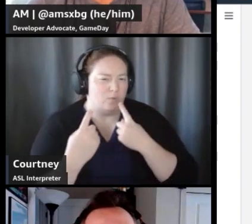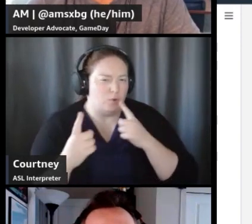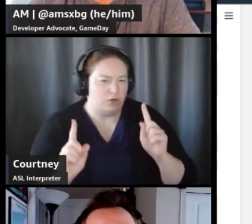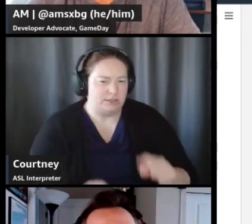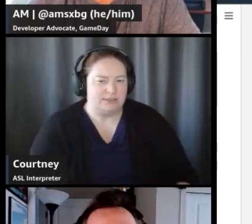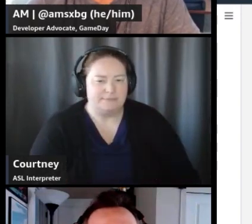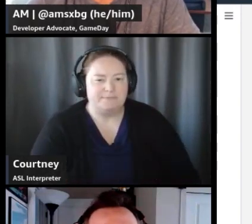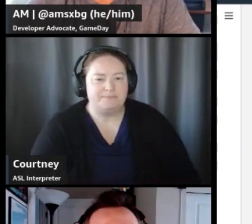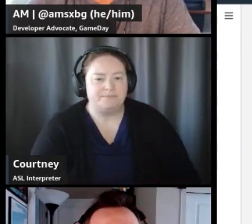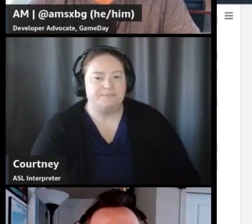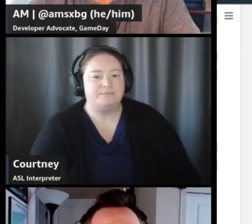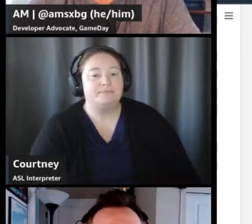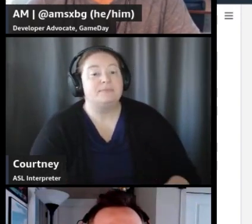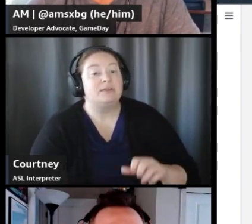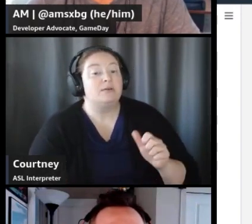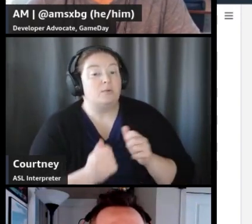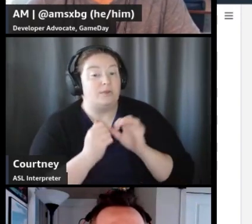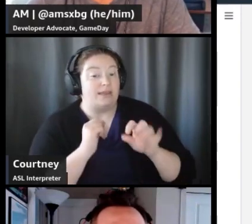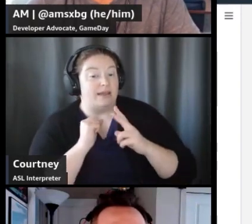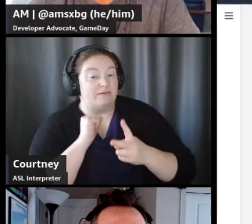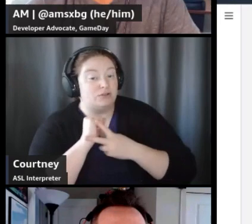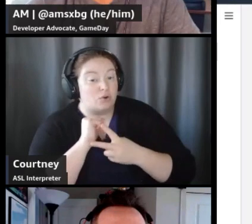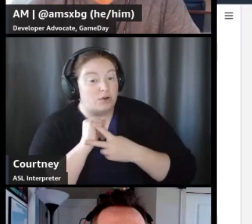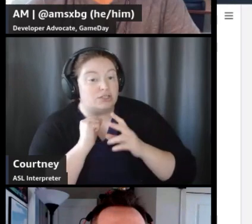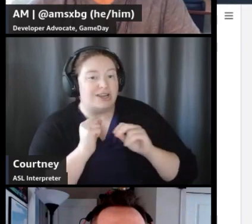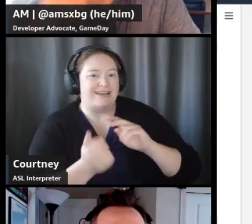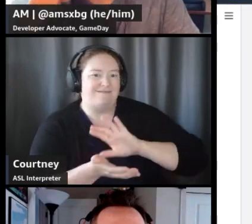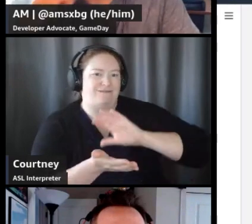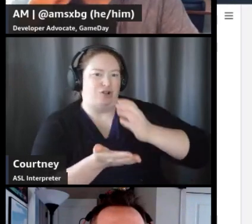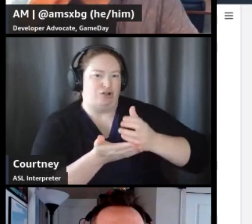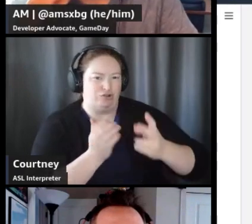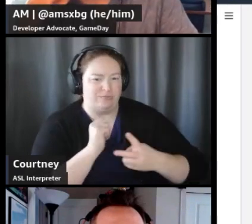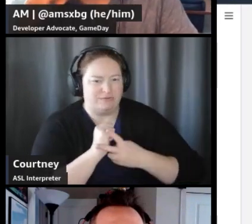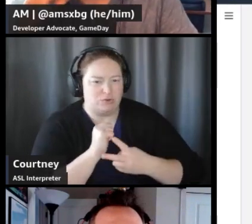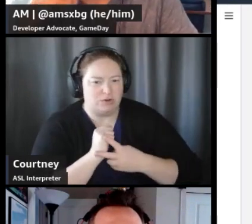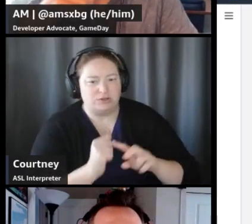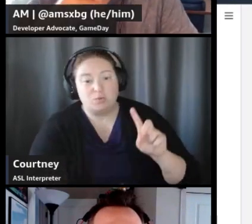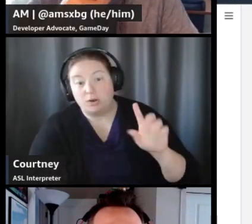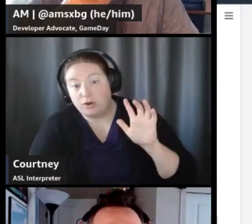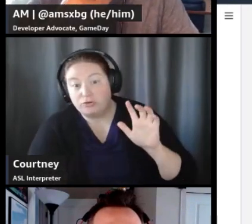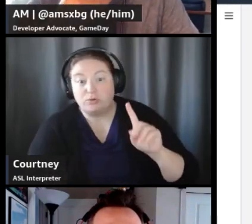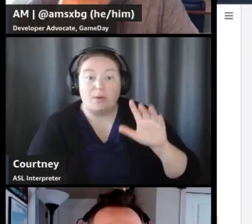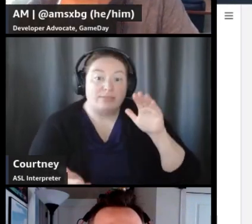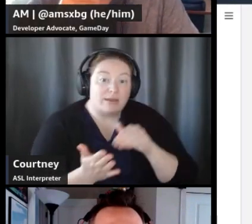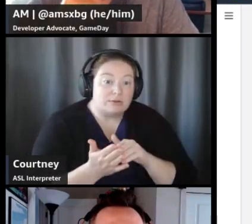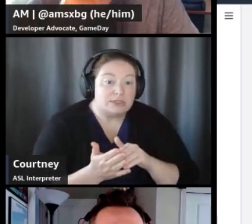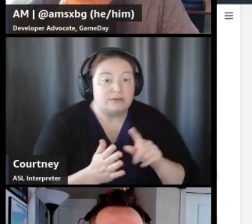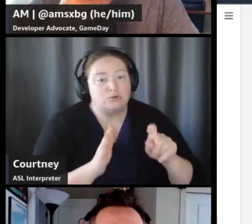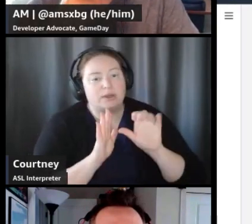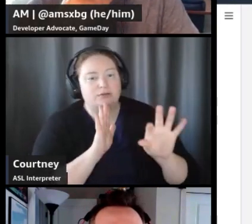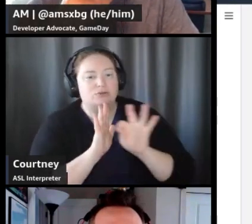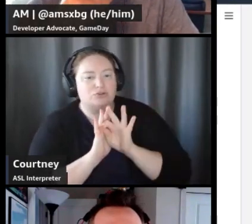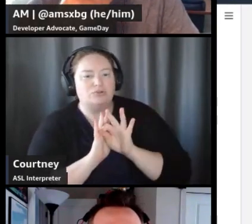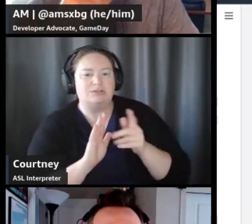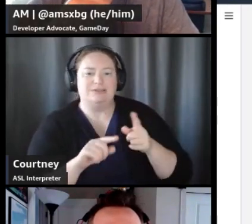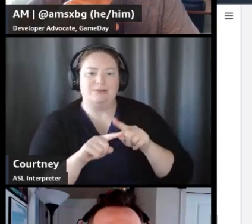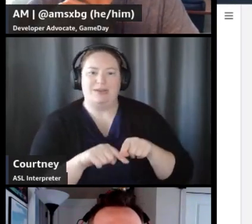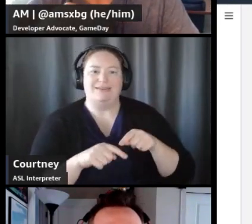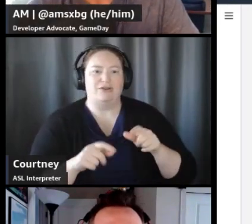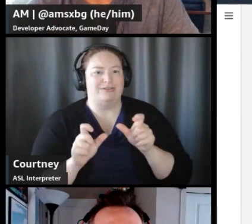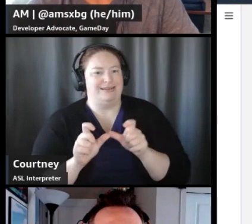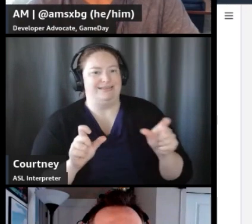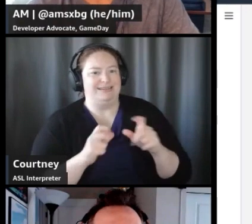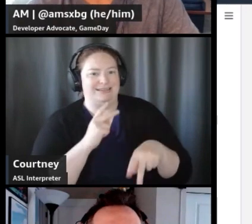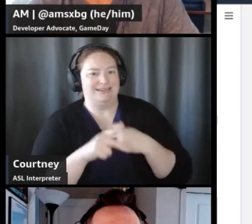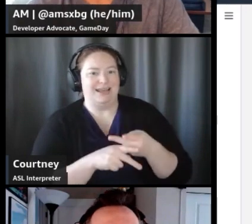that, you have the storage and the volume of storage that you need, 100, 1,000, you can choose. And depending upon the instance type, what